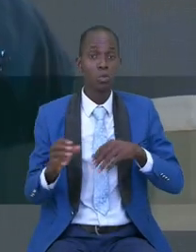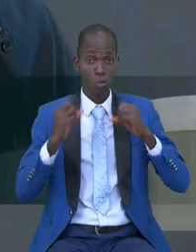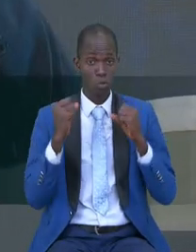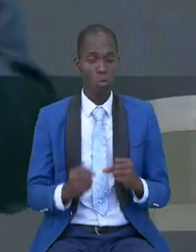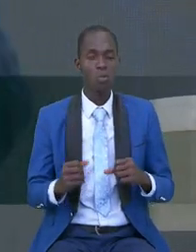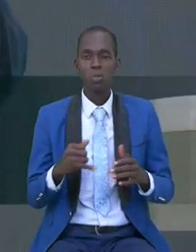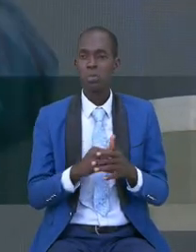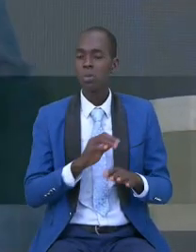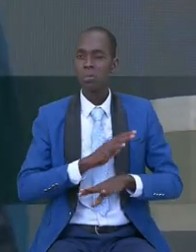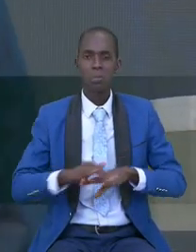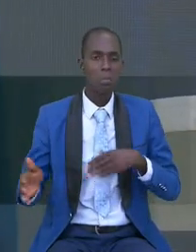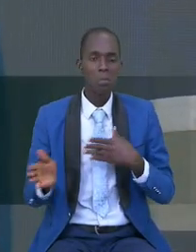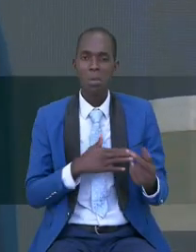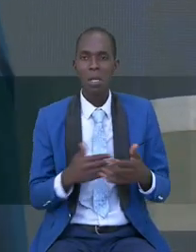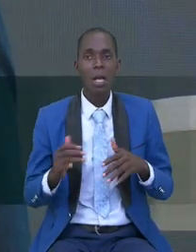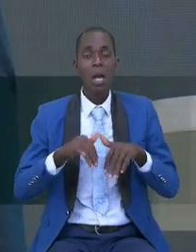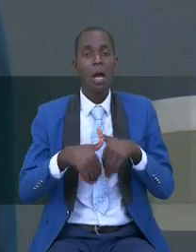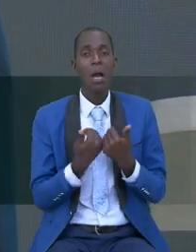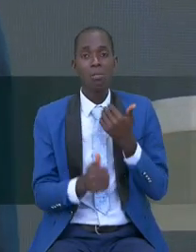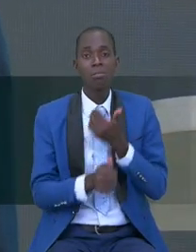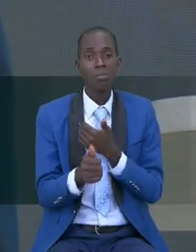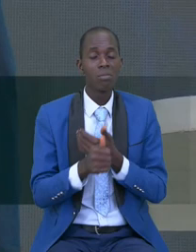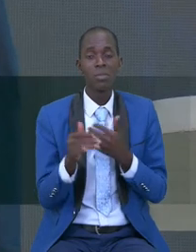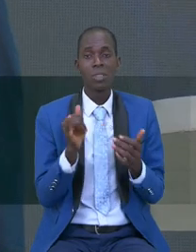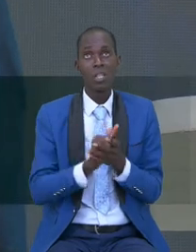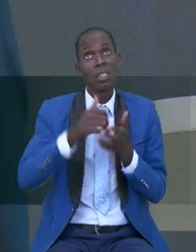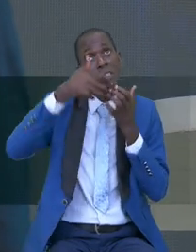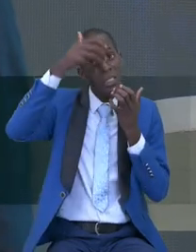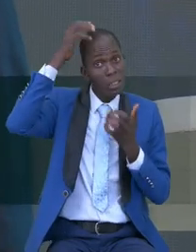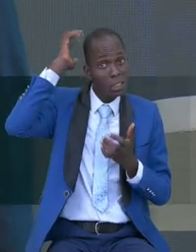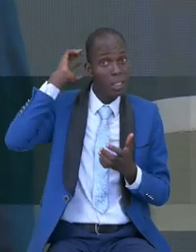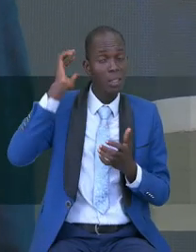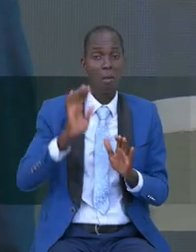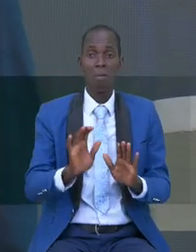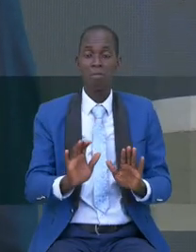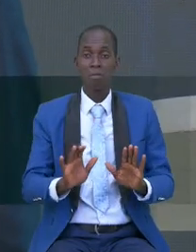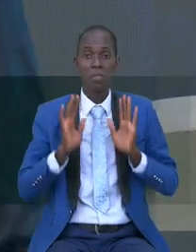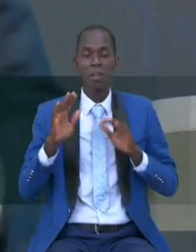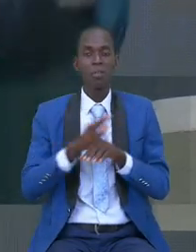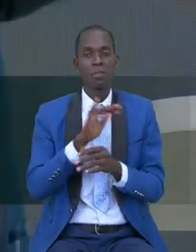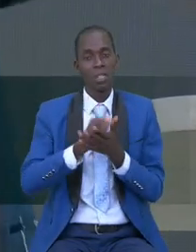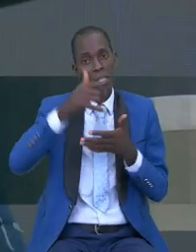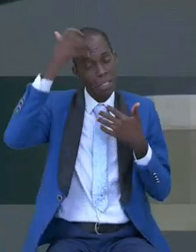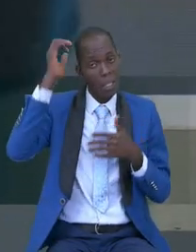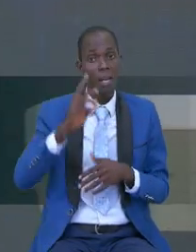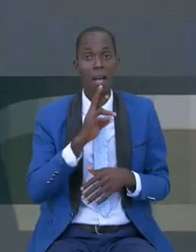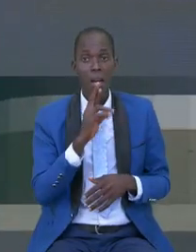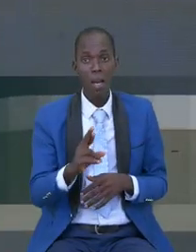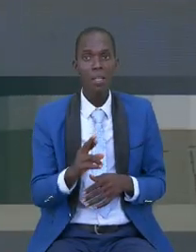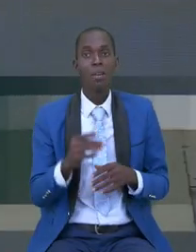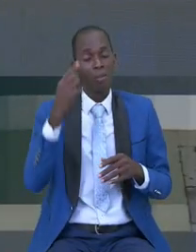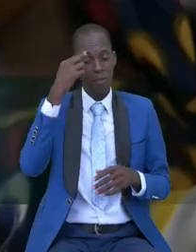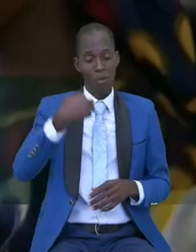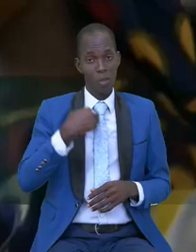how ferocious those lions are. For you, for me, for us, it will shut